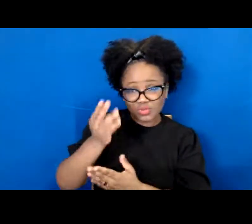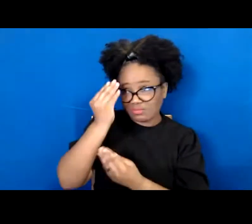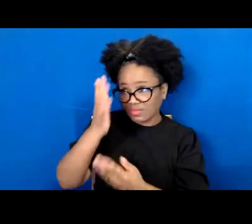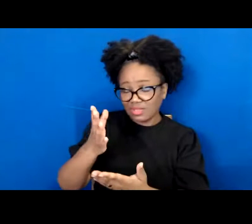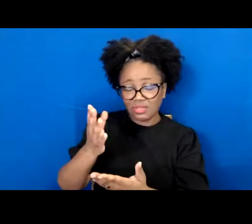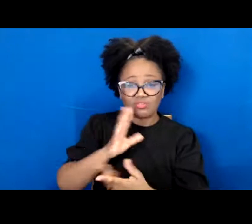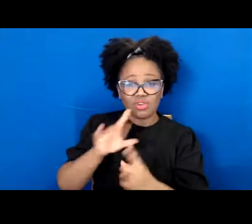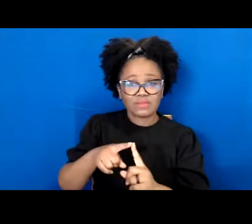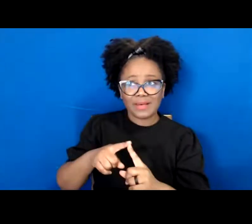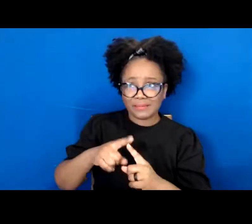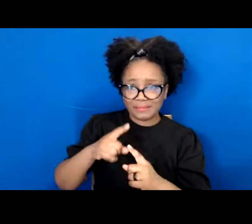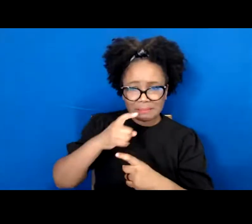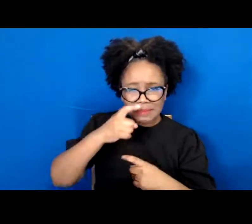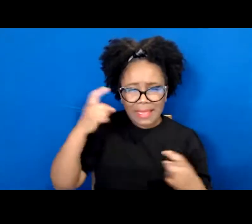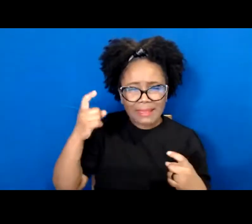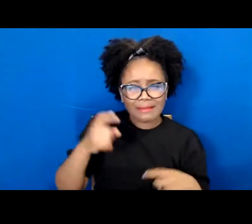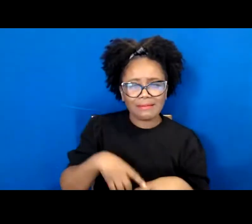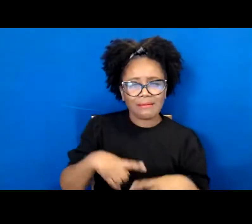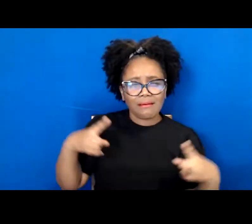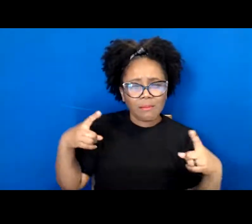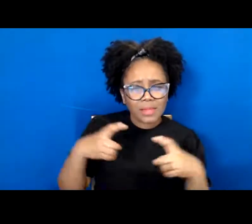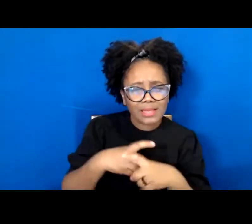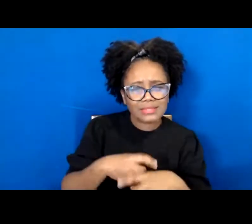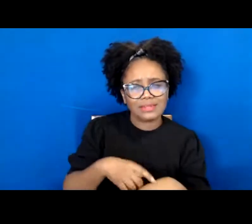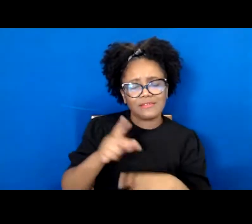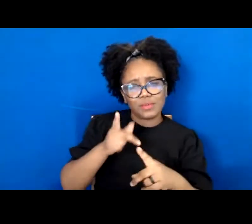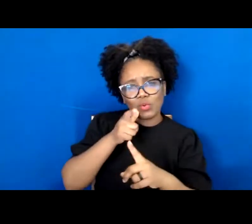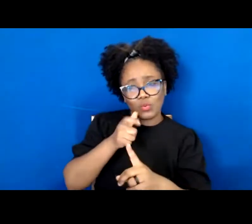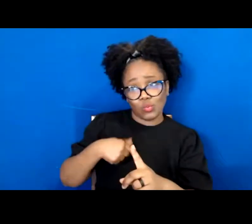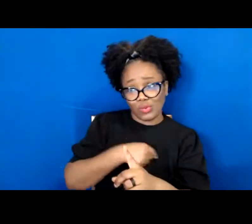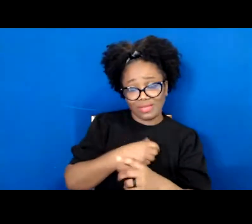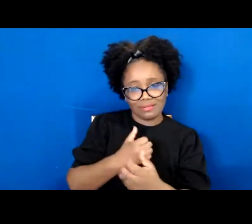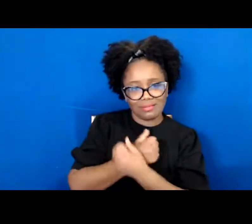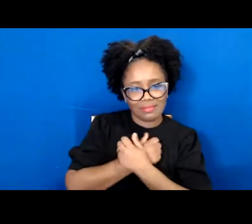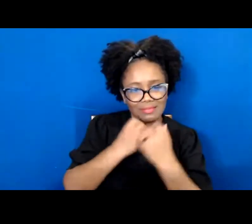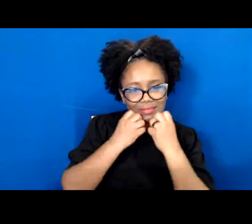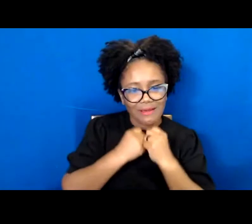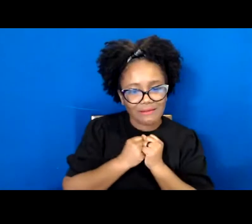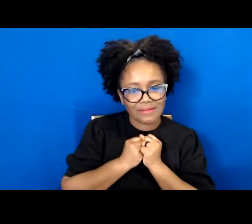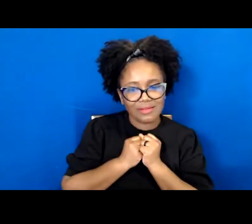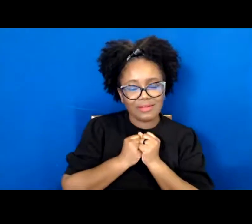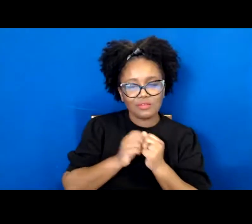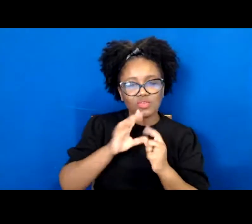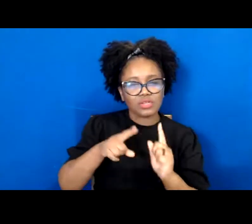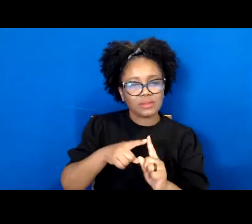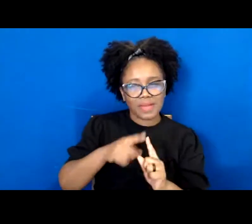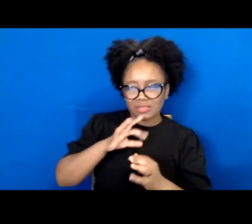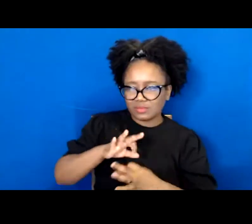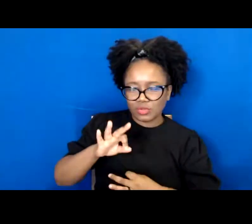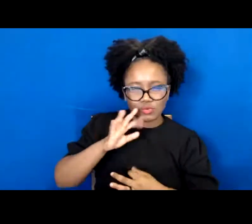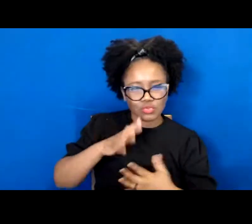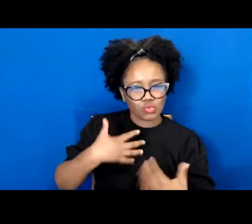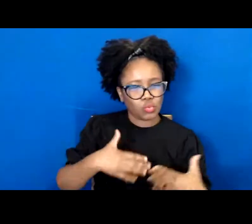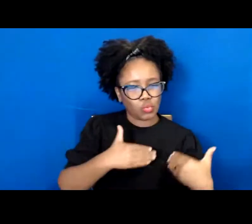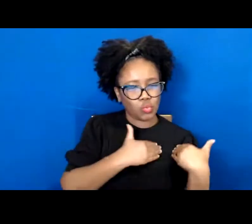love. It speaks to the fluidity of how we see ourselves, our physical and the spiritual weight we carry, our passions and goals,